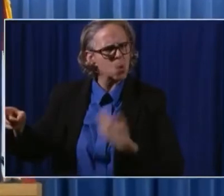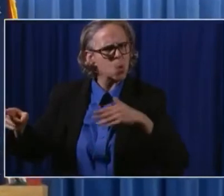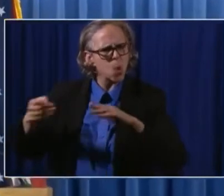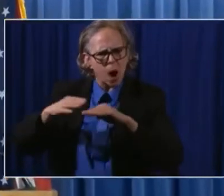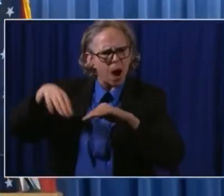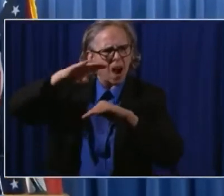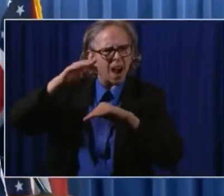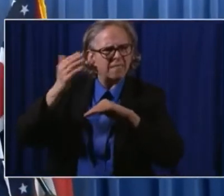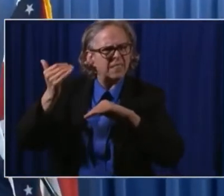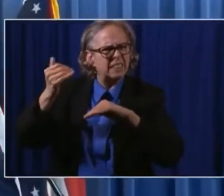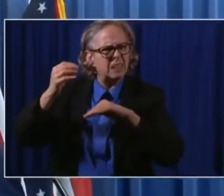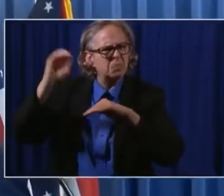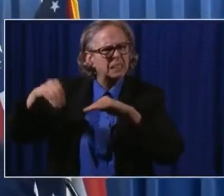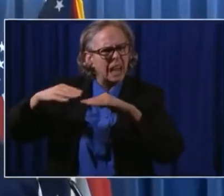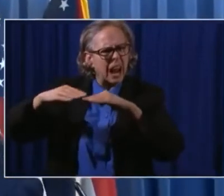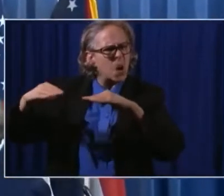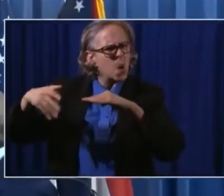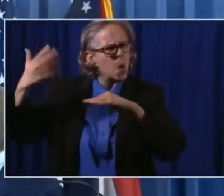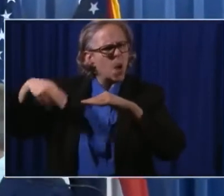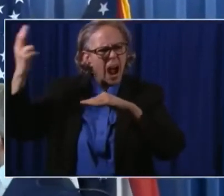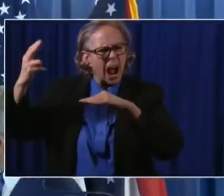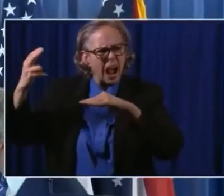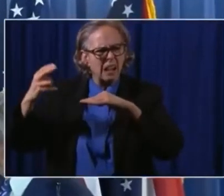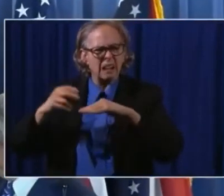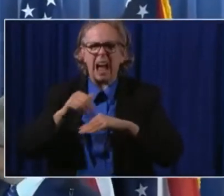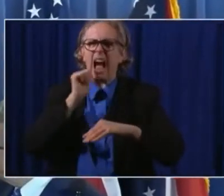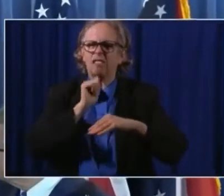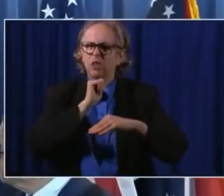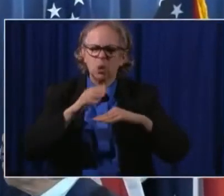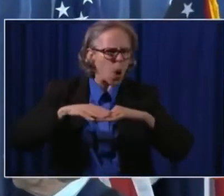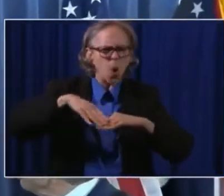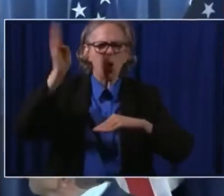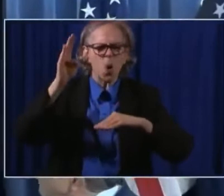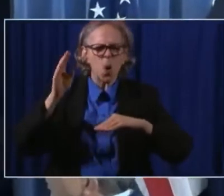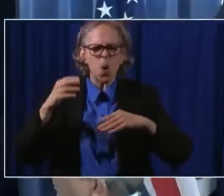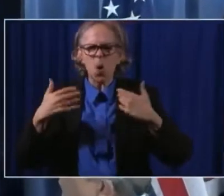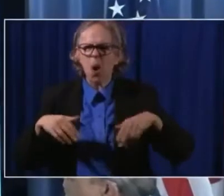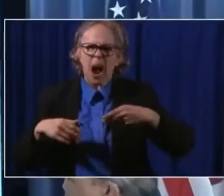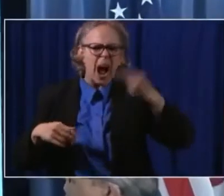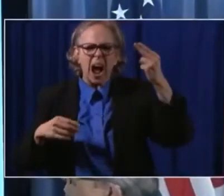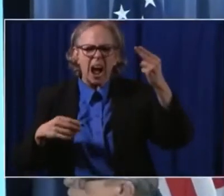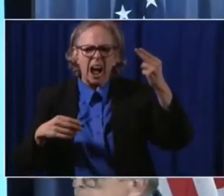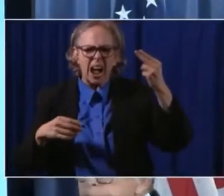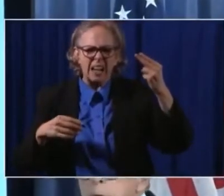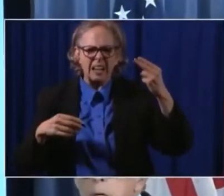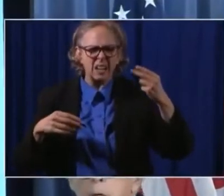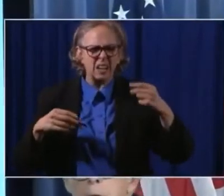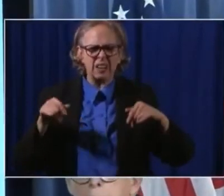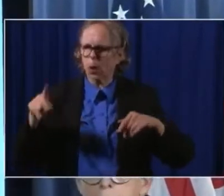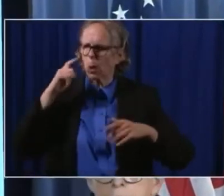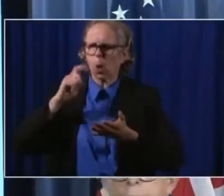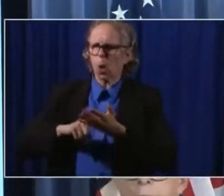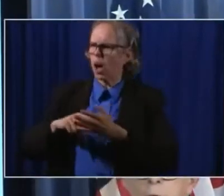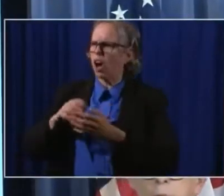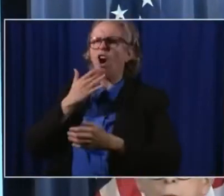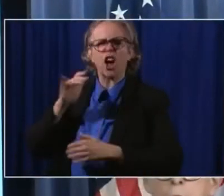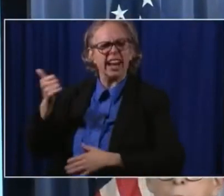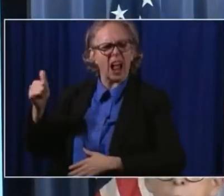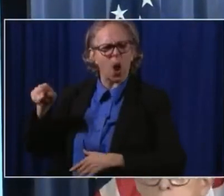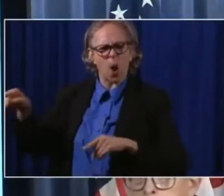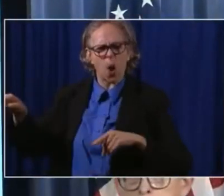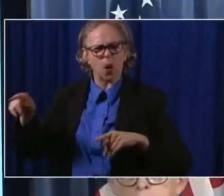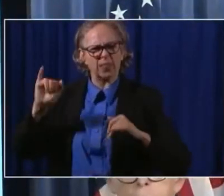it's Arizona, I guess. But all of these are over the markers. Obviously, people can